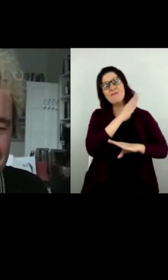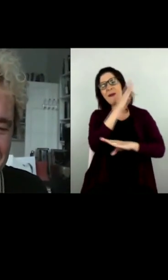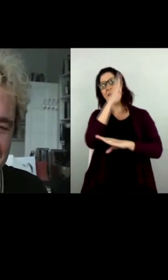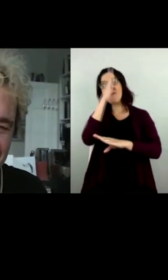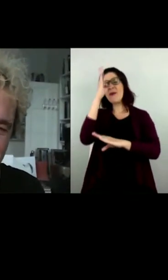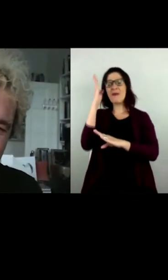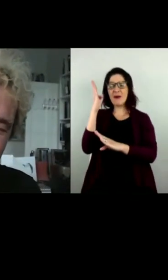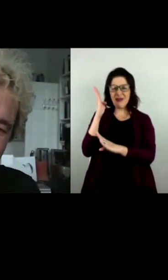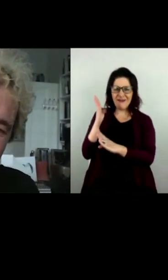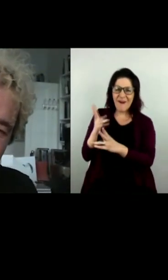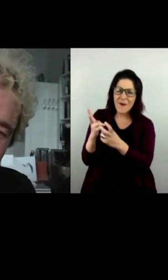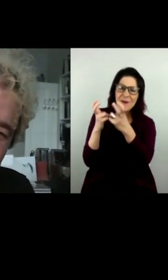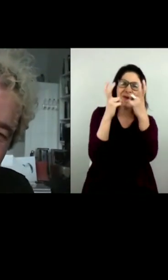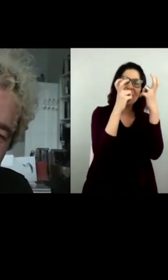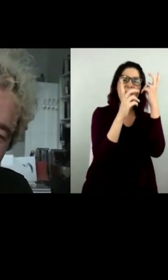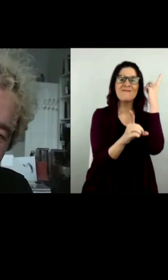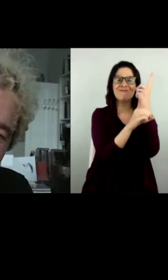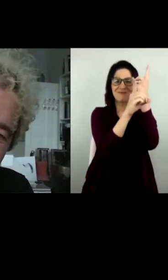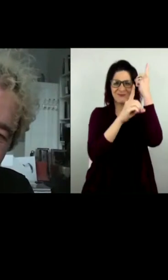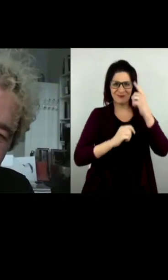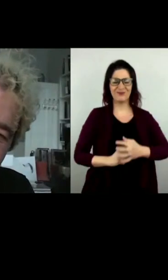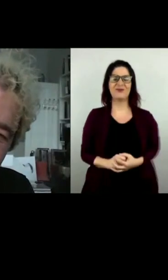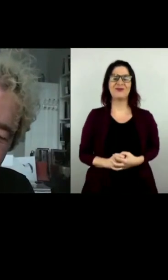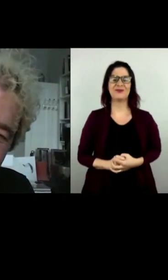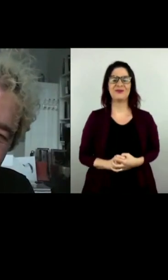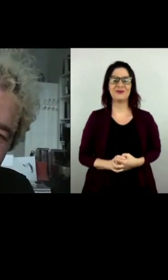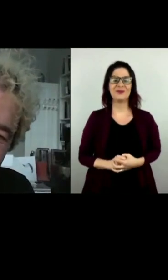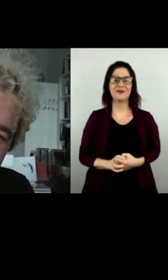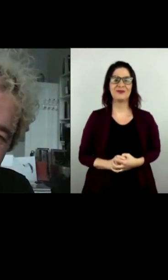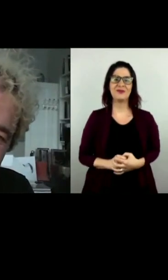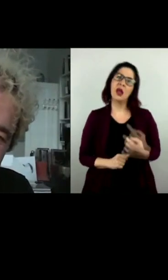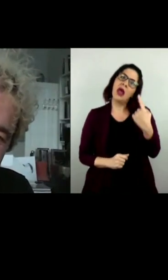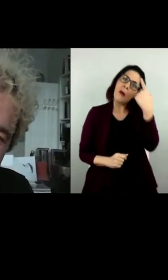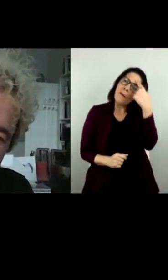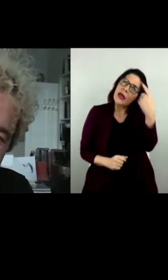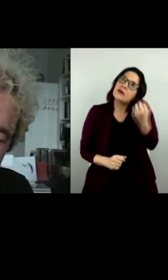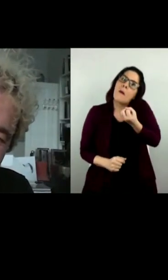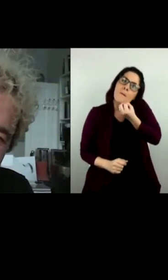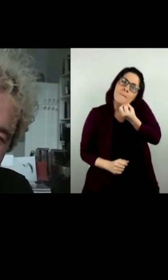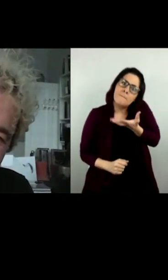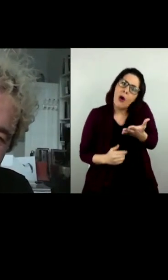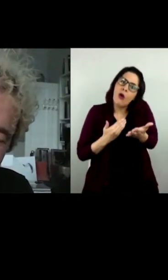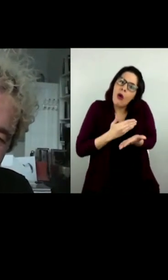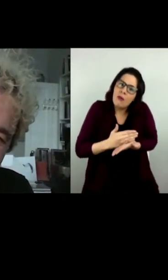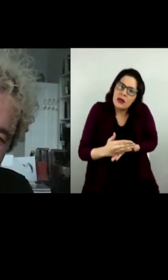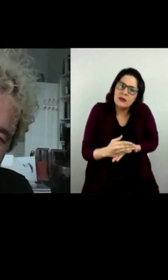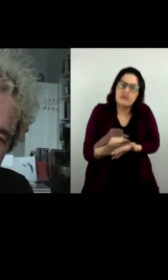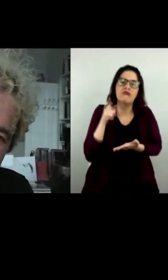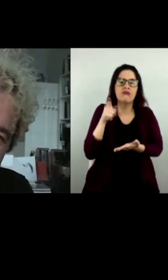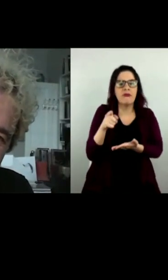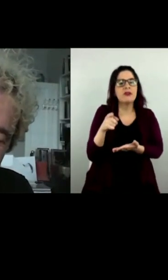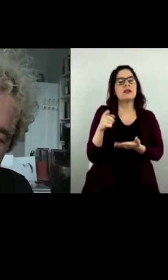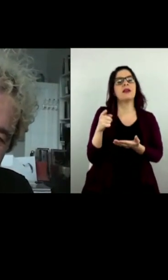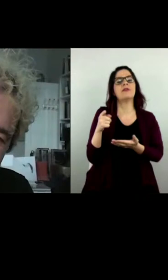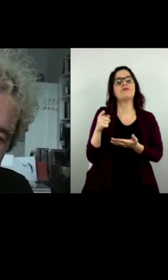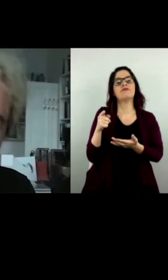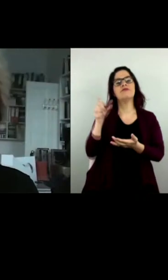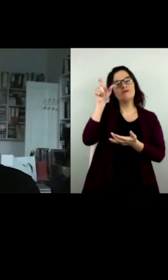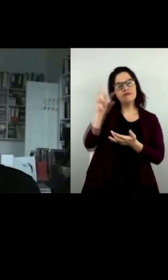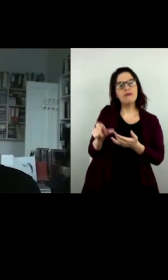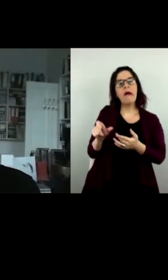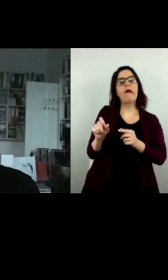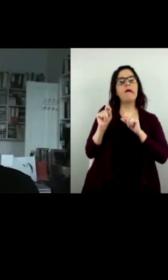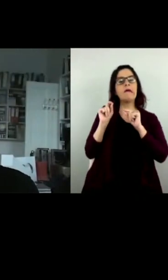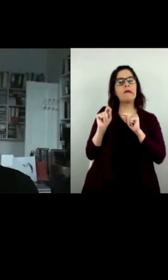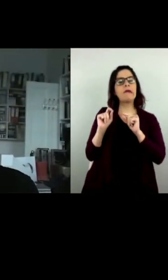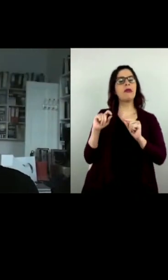I think a good beginning would be, of course, to talk about the guy, the great filmmaker, the maverick we celebrate